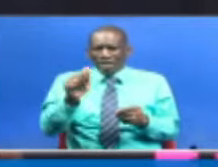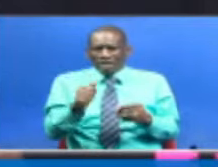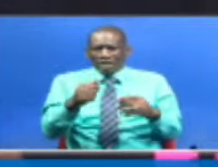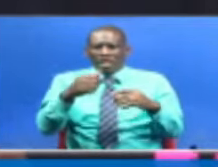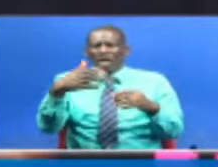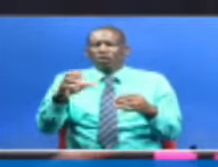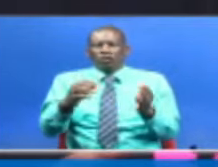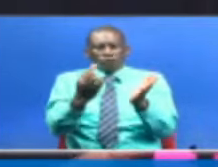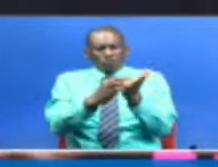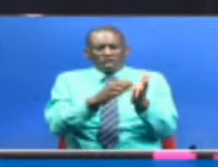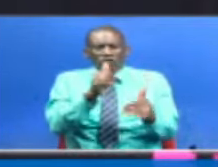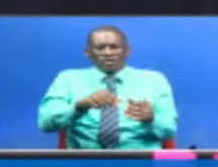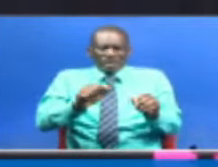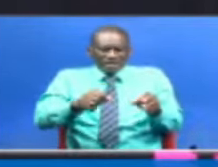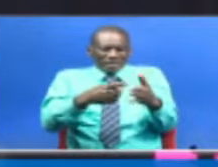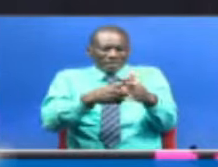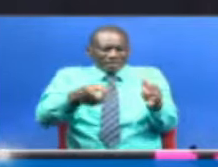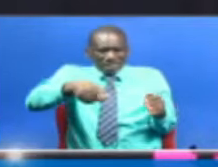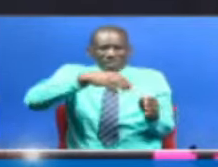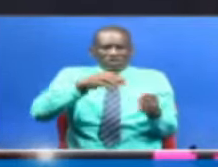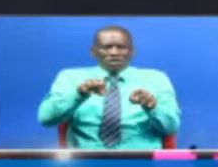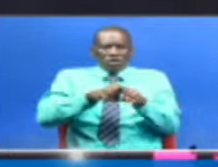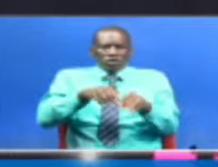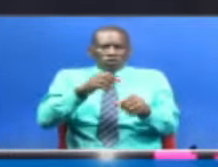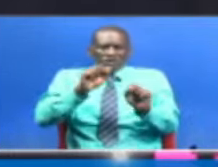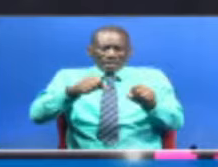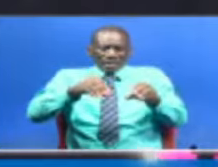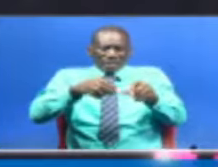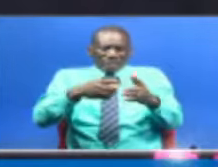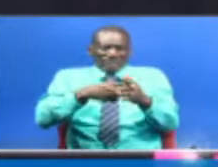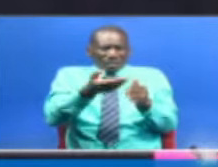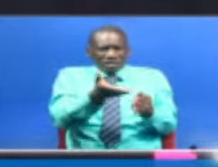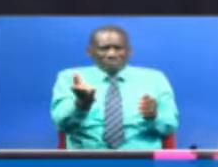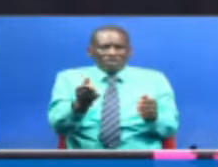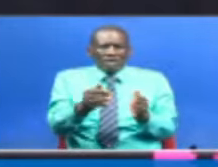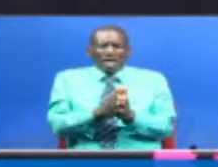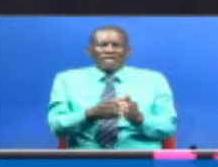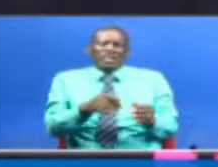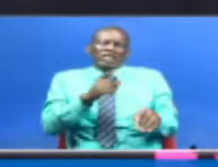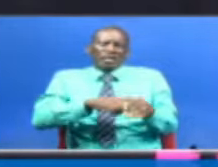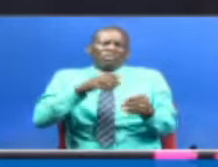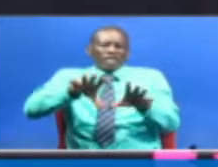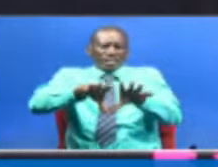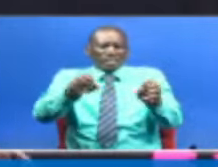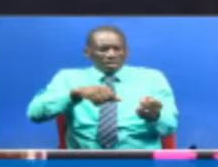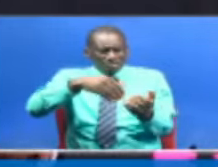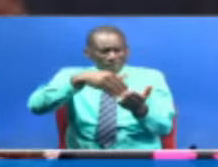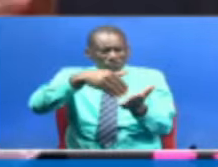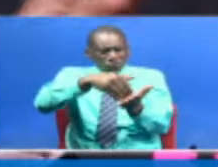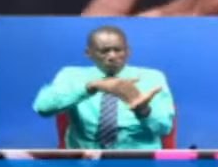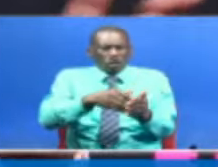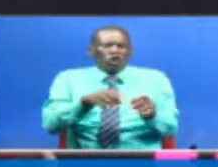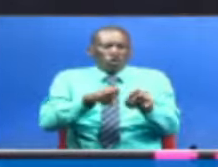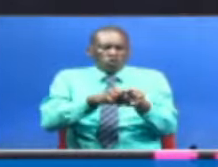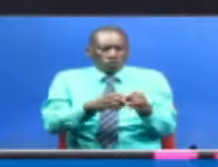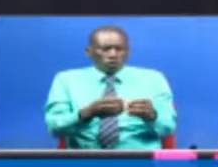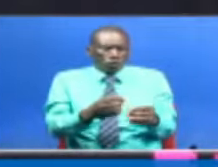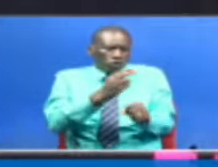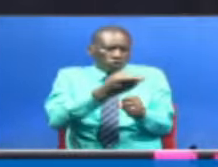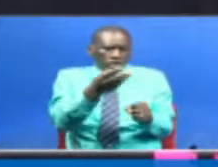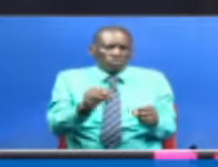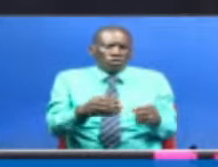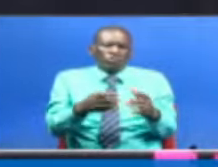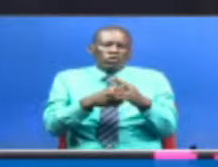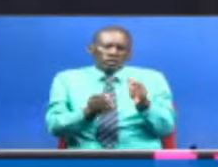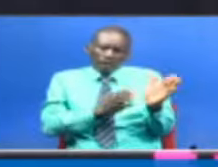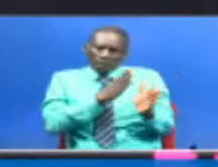which can jumpstart us, because we also do jumpstart them. They use us to start their system when they're down. Mm. We should possibly be signing shortly with Tanzania